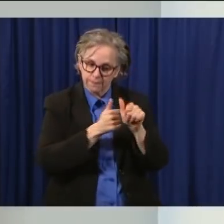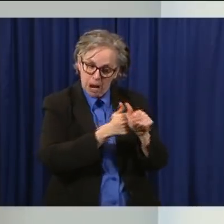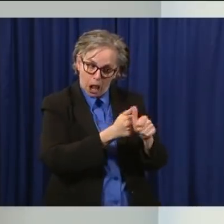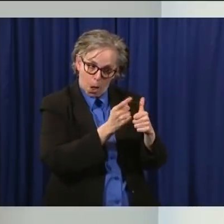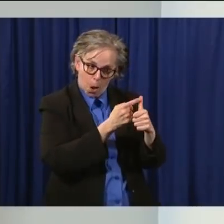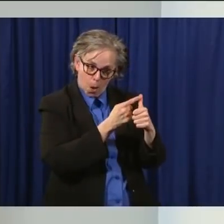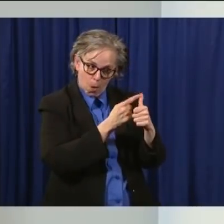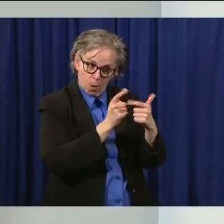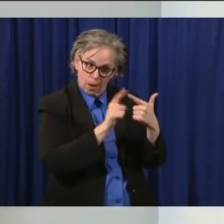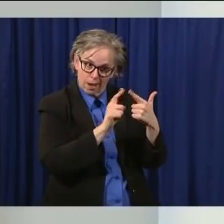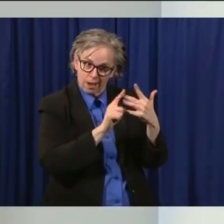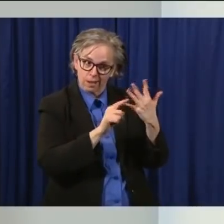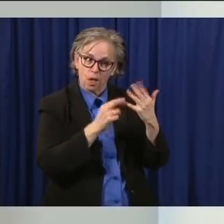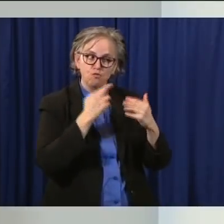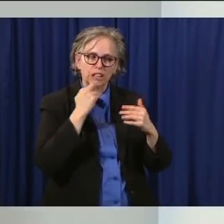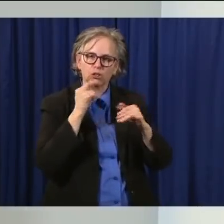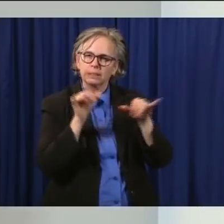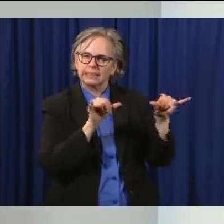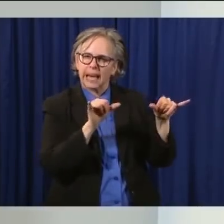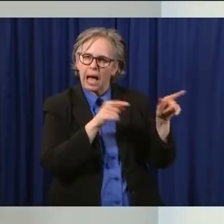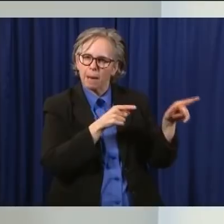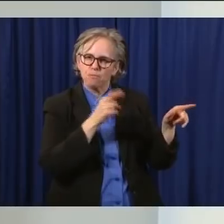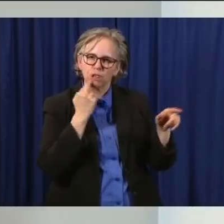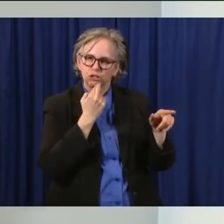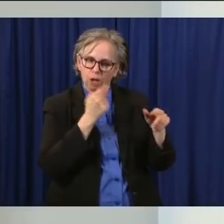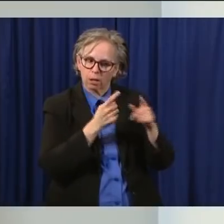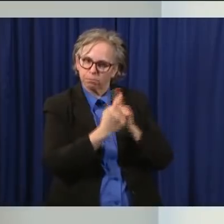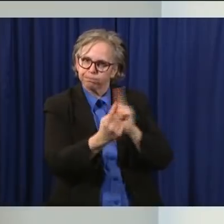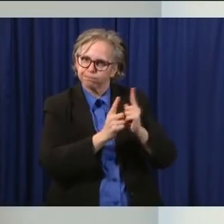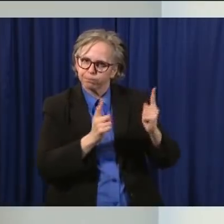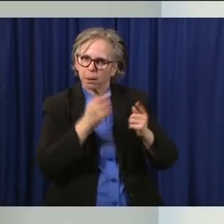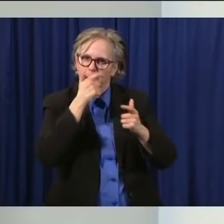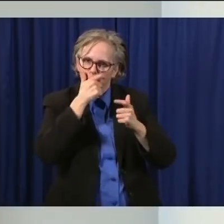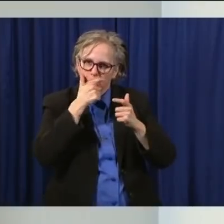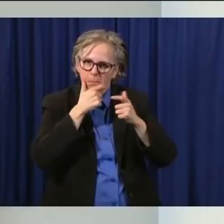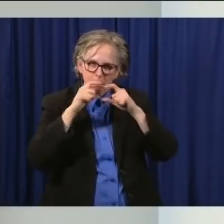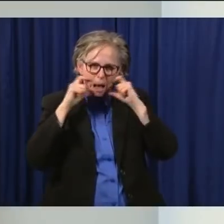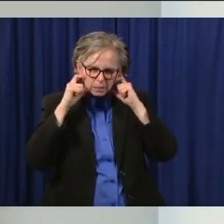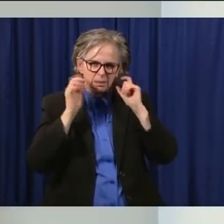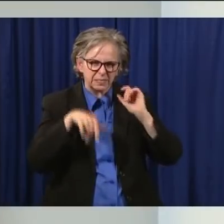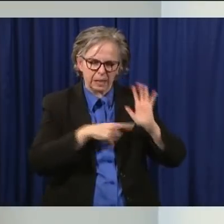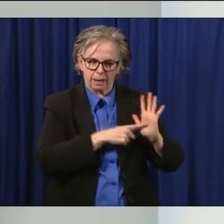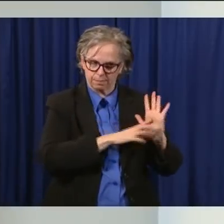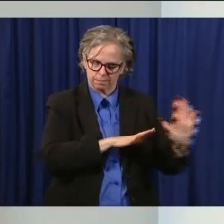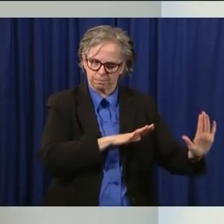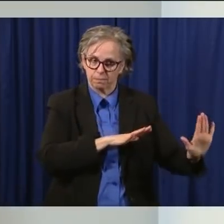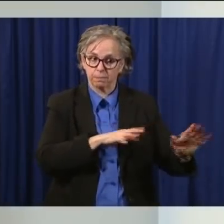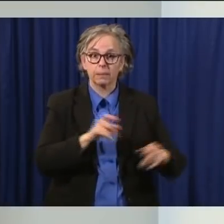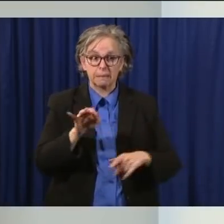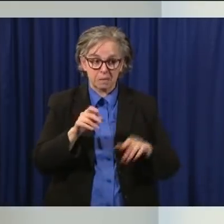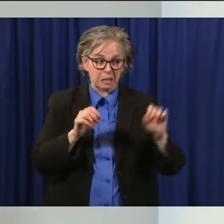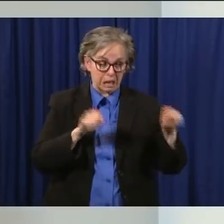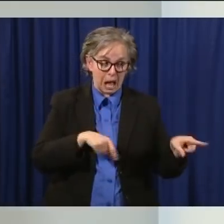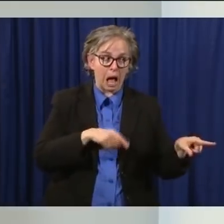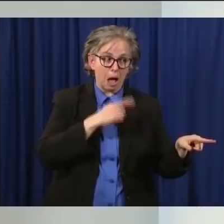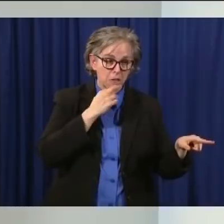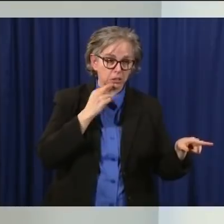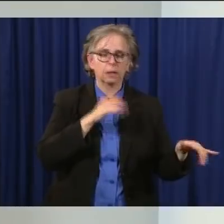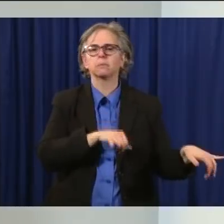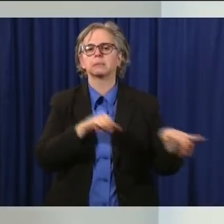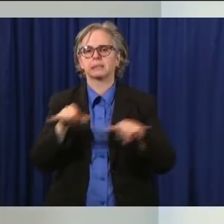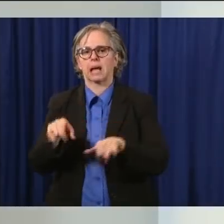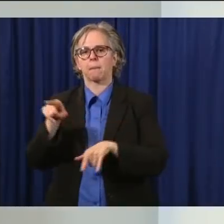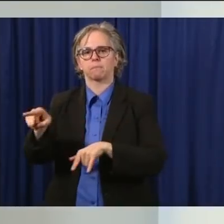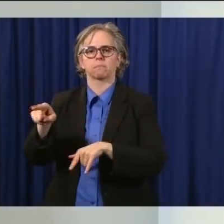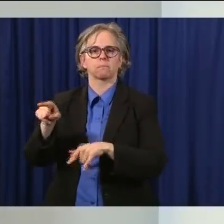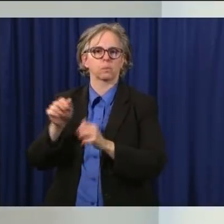with everybody. If you can do it in a restaurant facility, you should be able to do it in these other facilities if